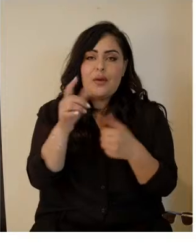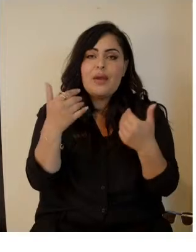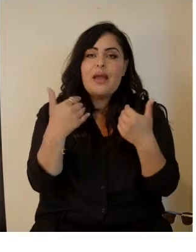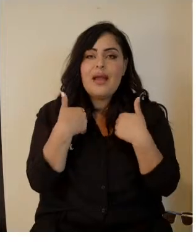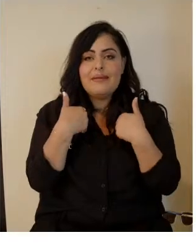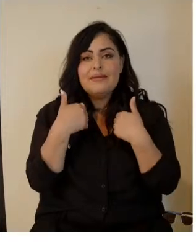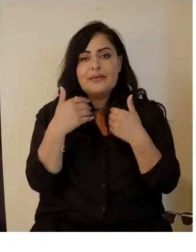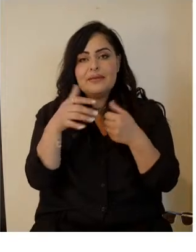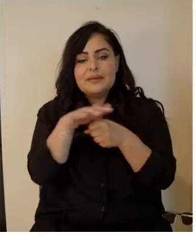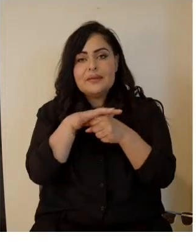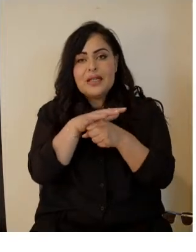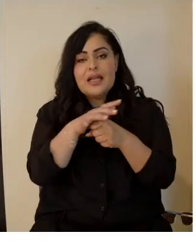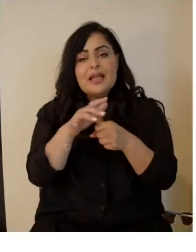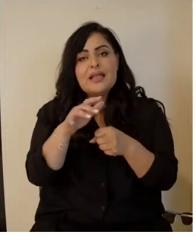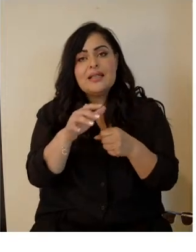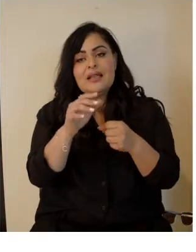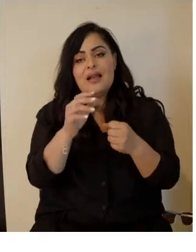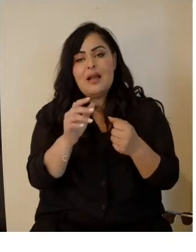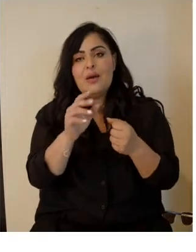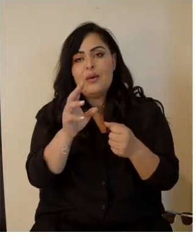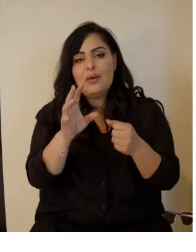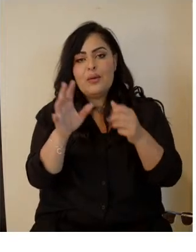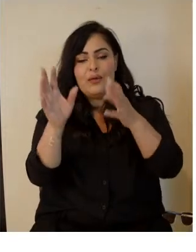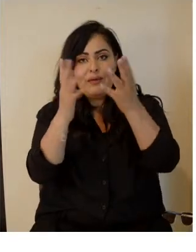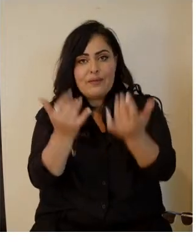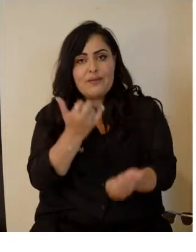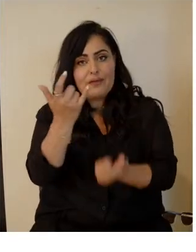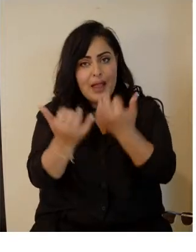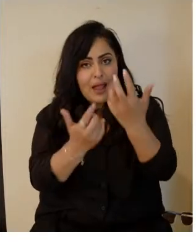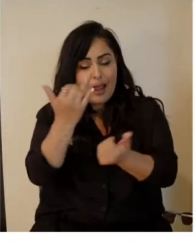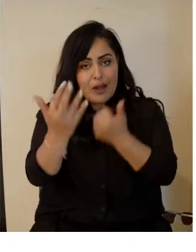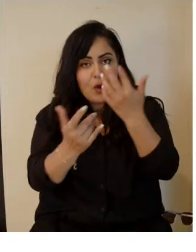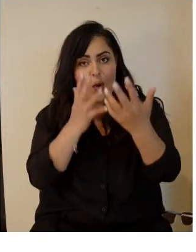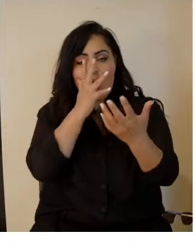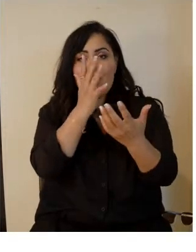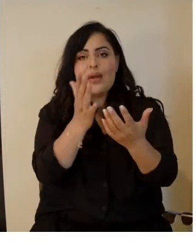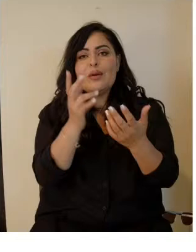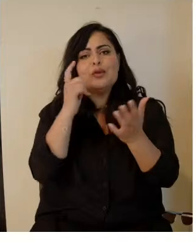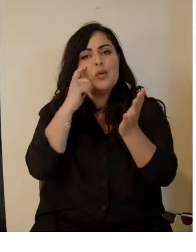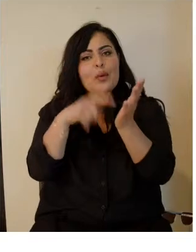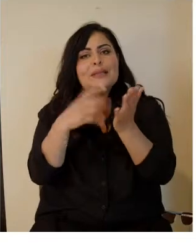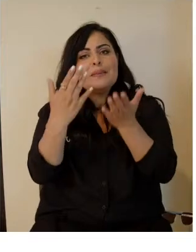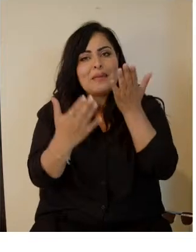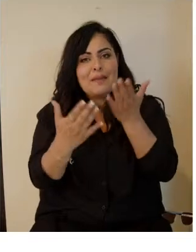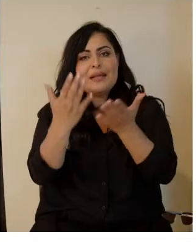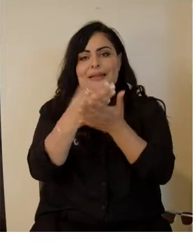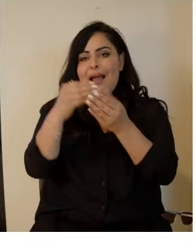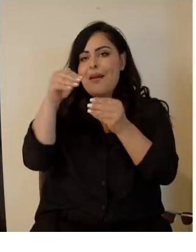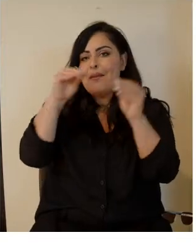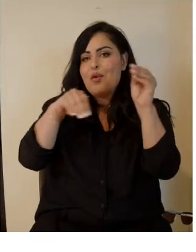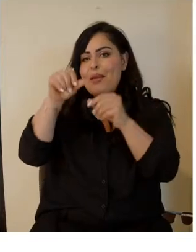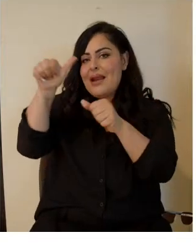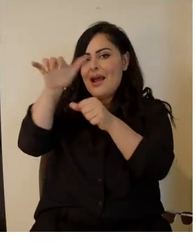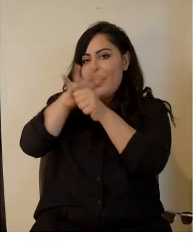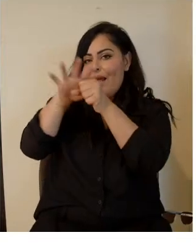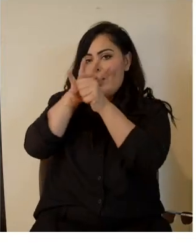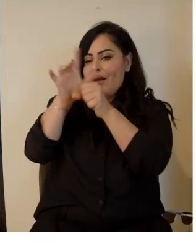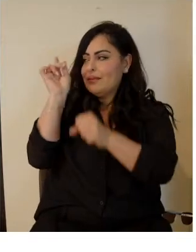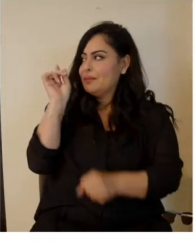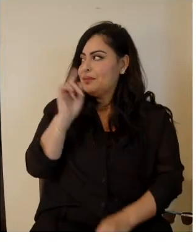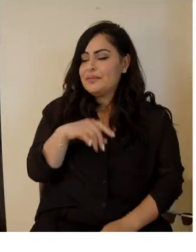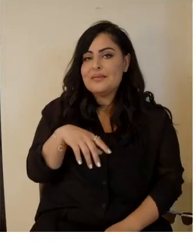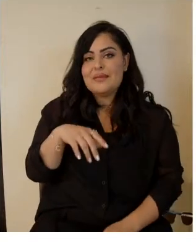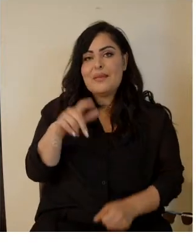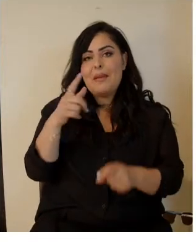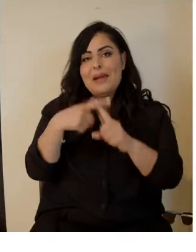wind, the fire is going to want to burn upslope rather than downslope like it did with the wind. So we may see a little bit of movement over here and a little bit up in